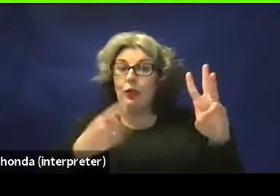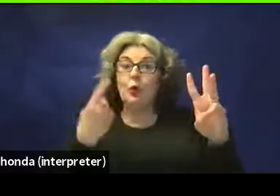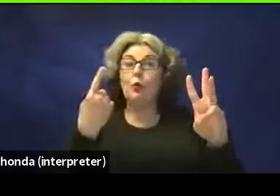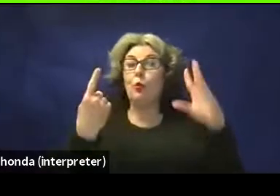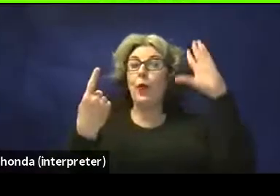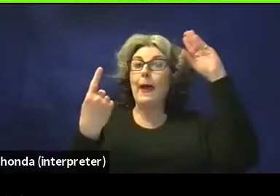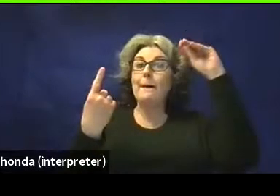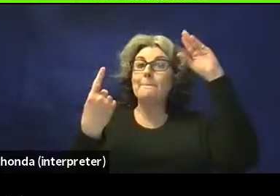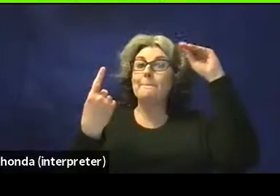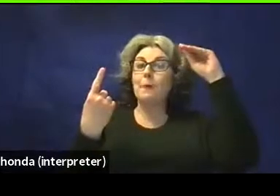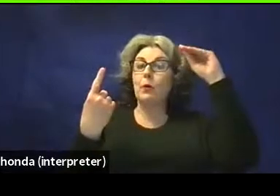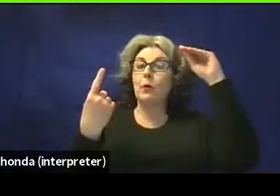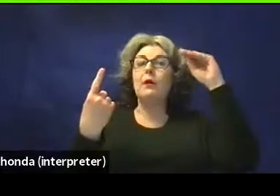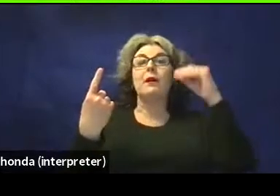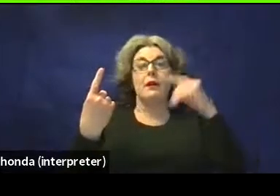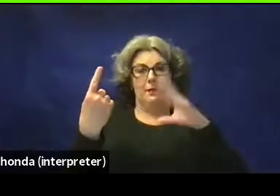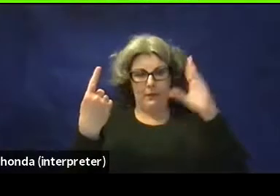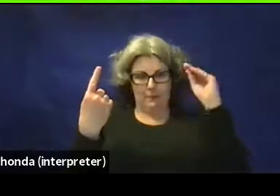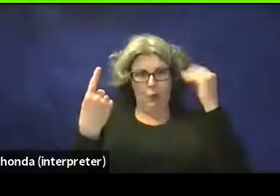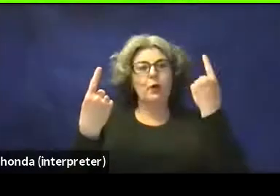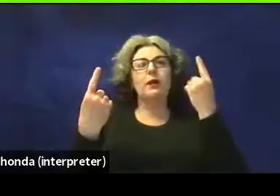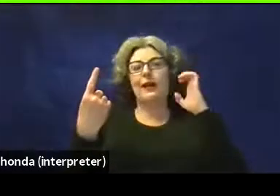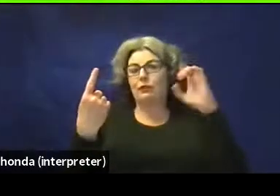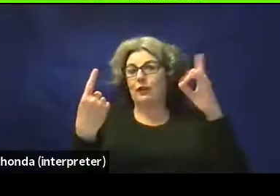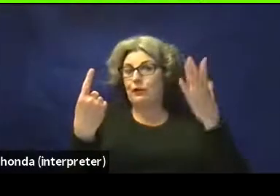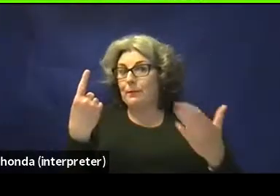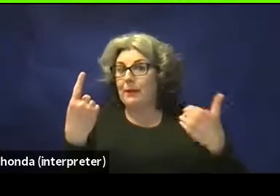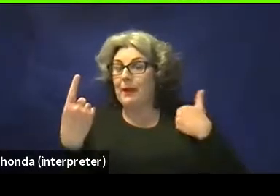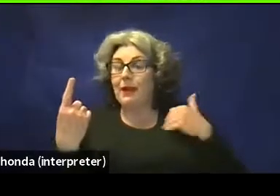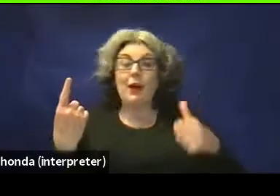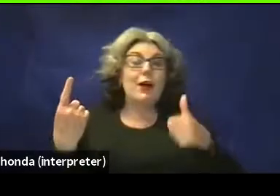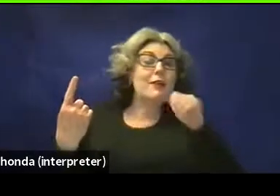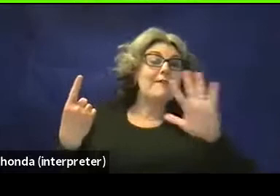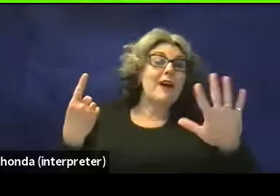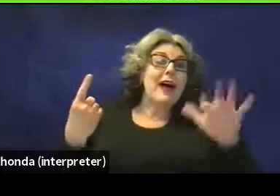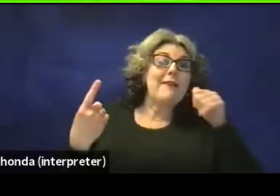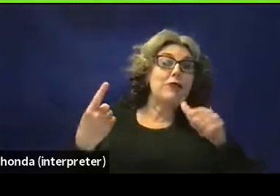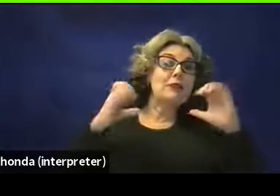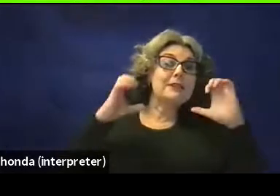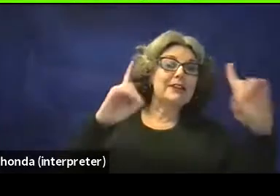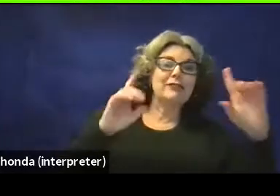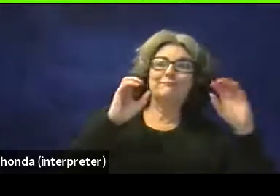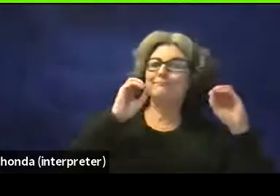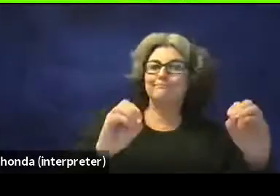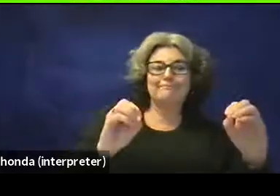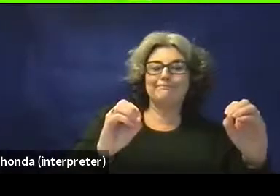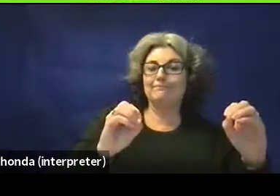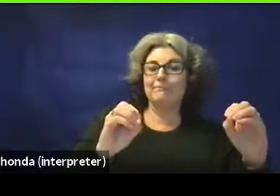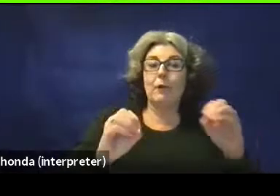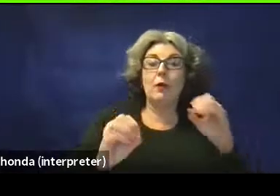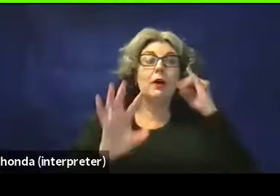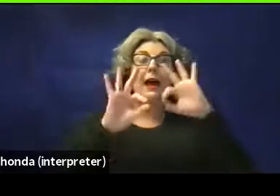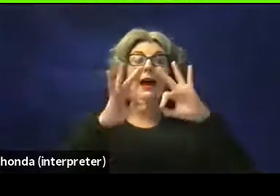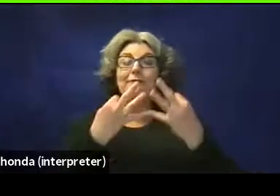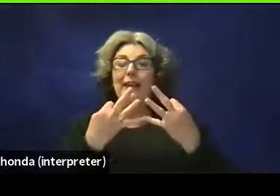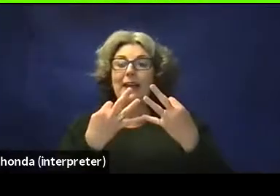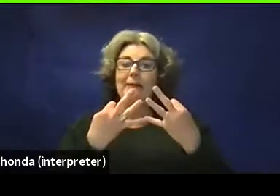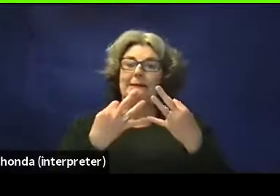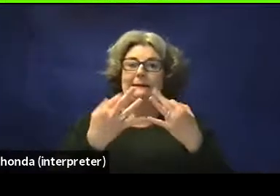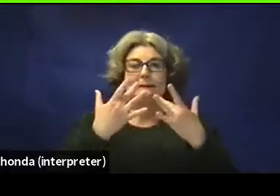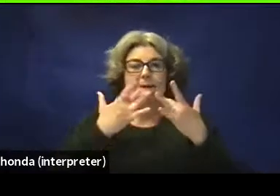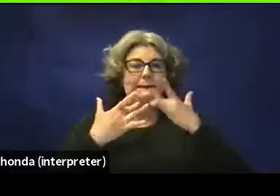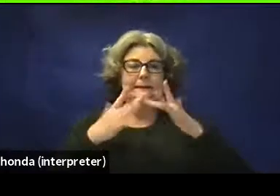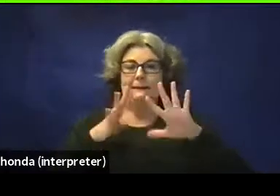boy, well, certainly he may get an education, but none of the girls might be educated. Or a family has to make really